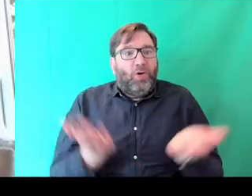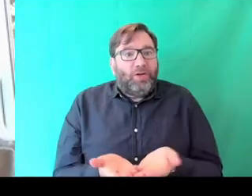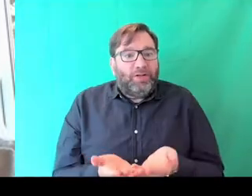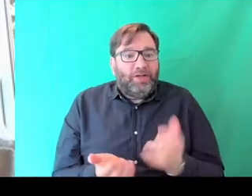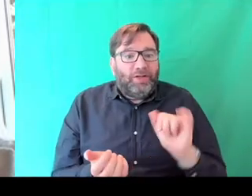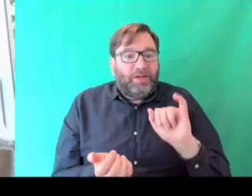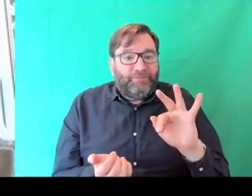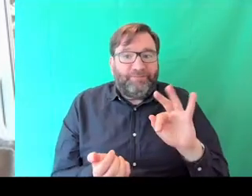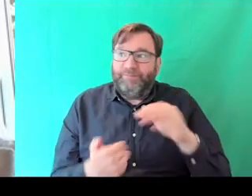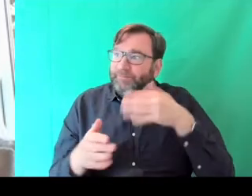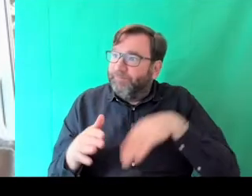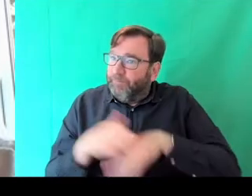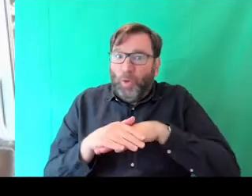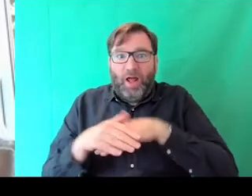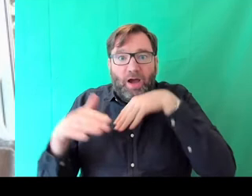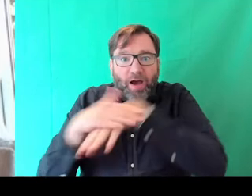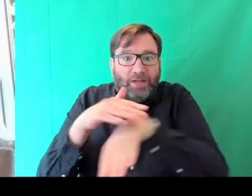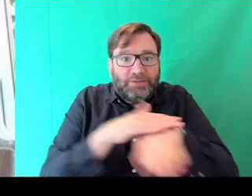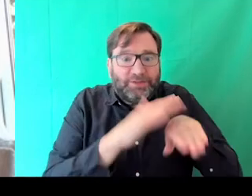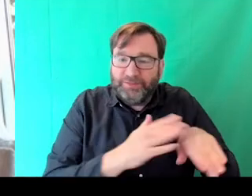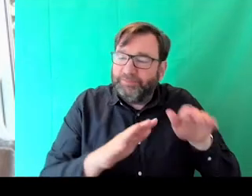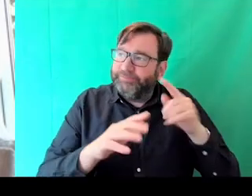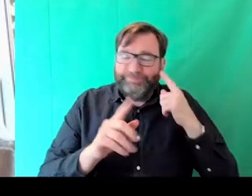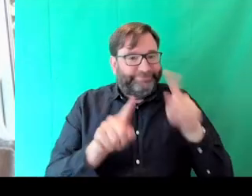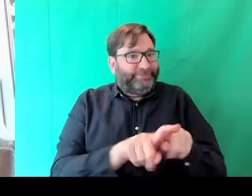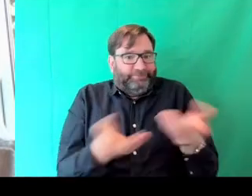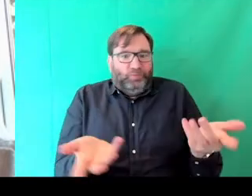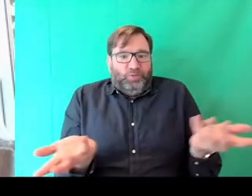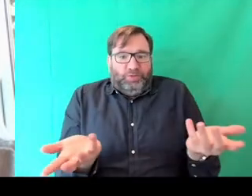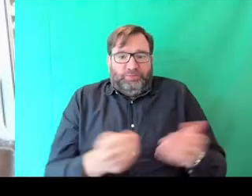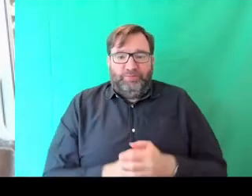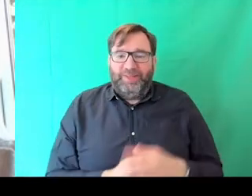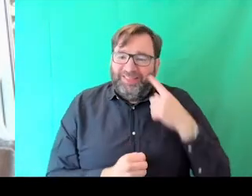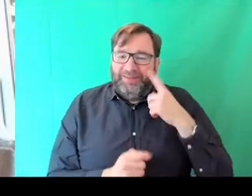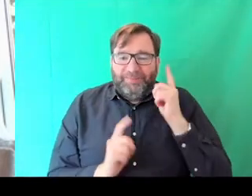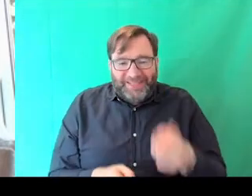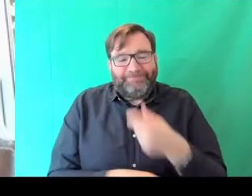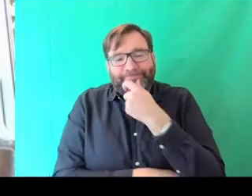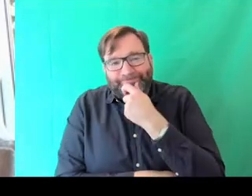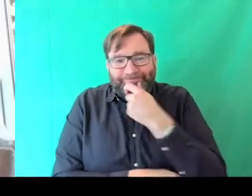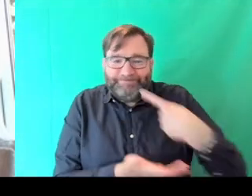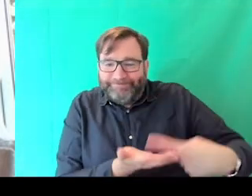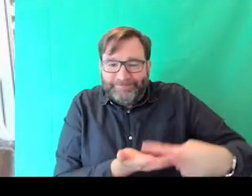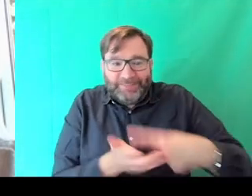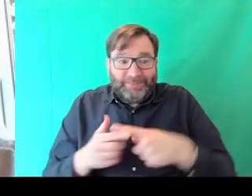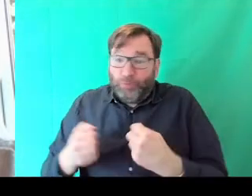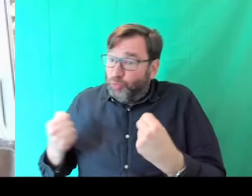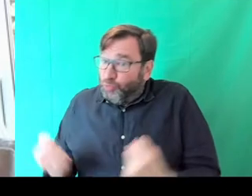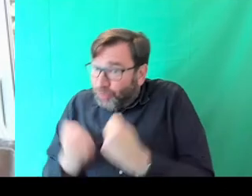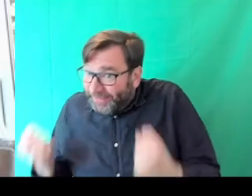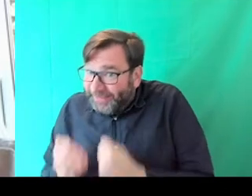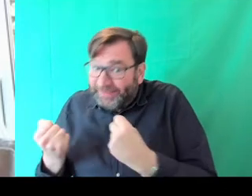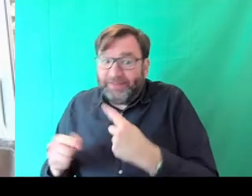stadiums, everything kind of suits the needs of the Paralympic athletes that are there to compete. But obviously, they're moving back